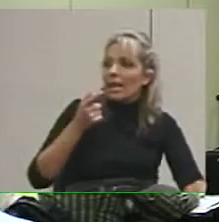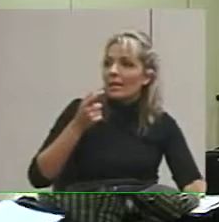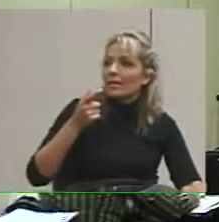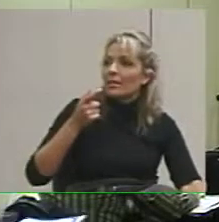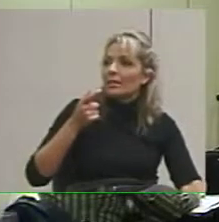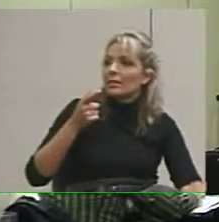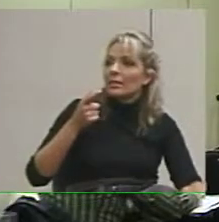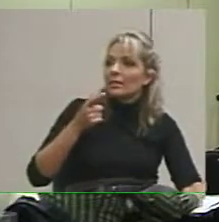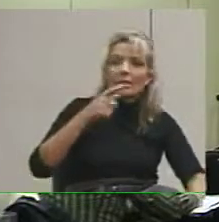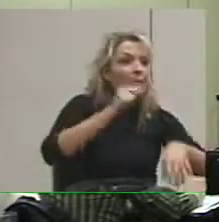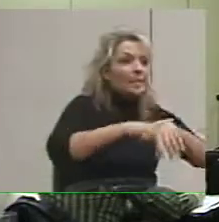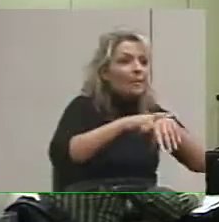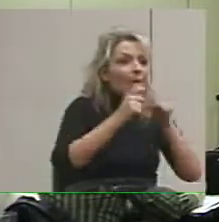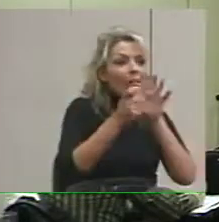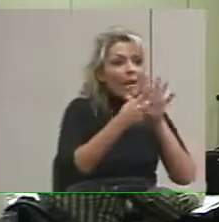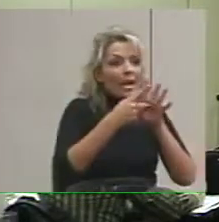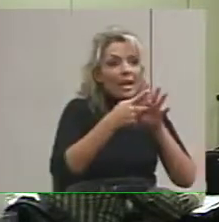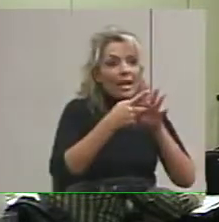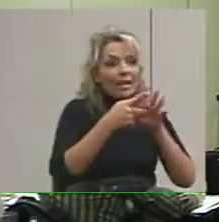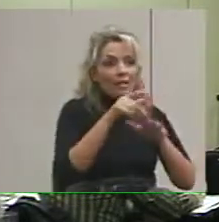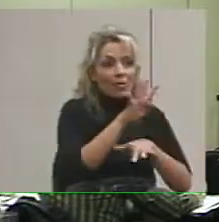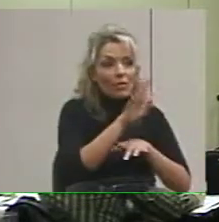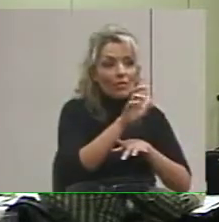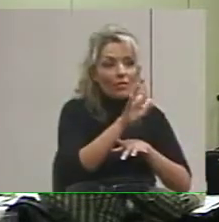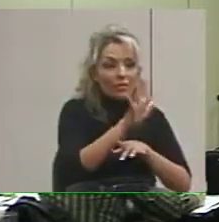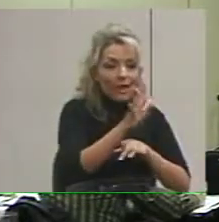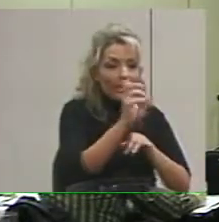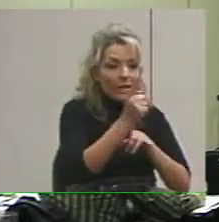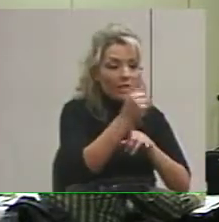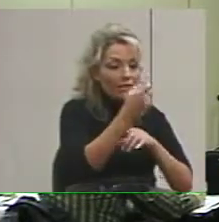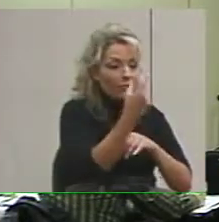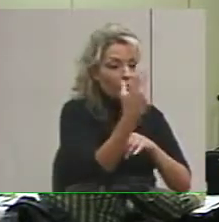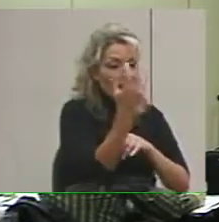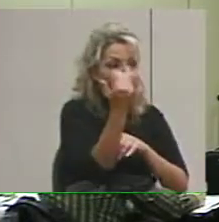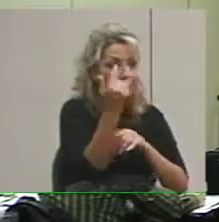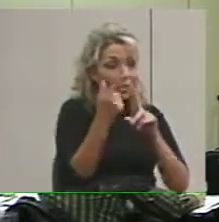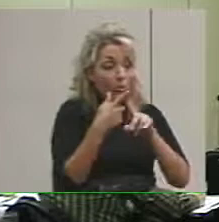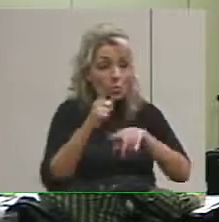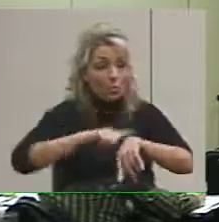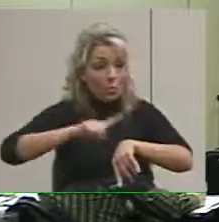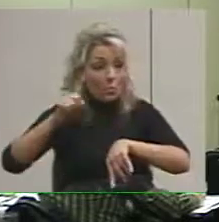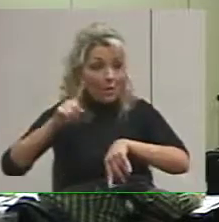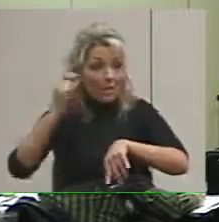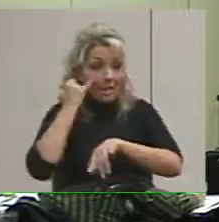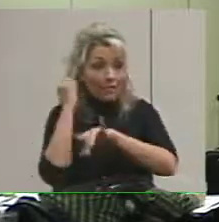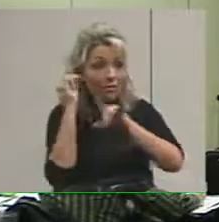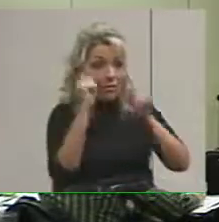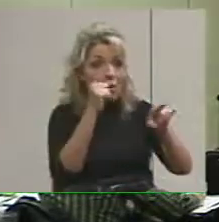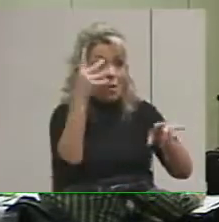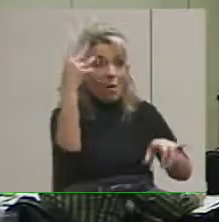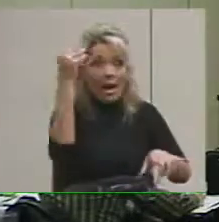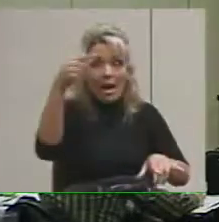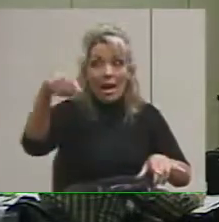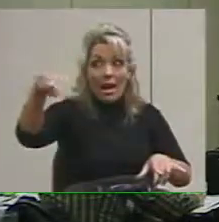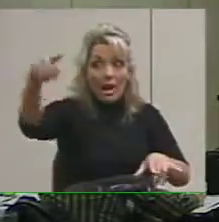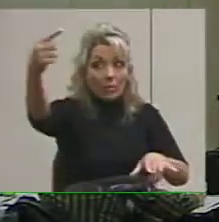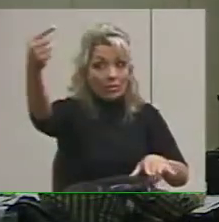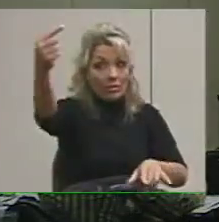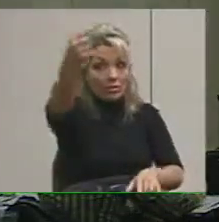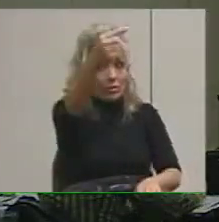Coming back from lunch? Let's do 45 minutes, 12:15 to 1. And if you could go out this